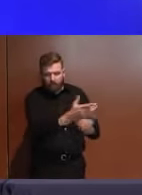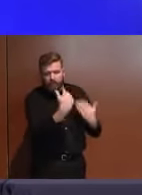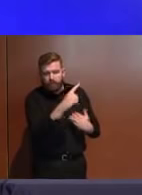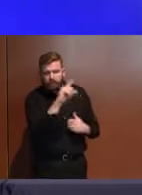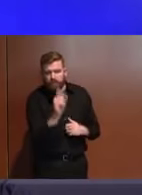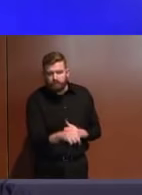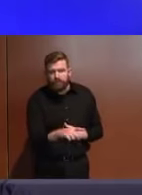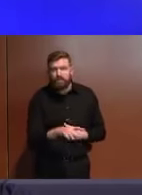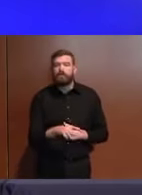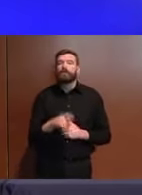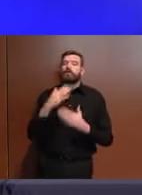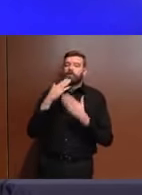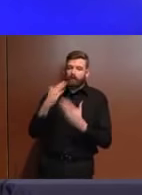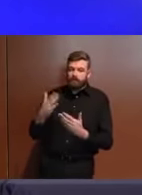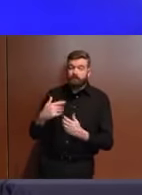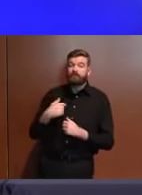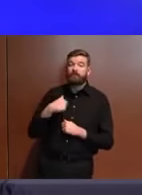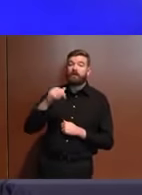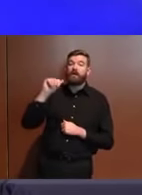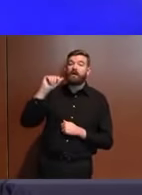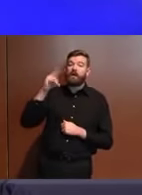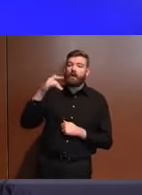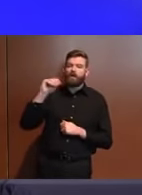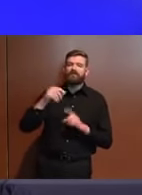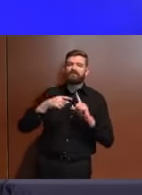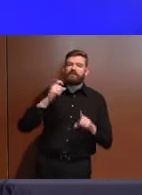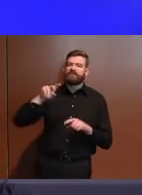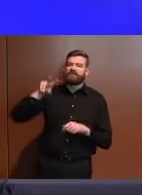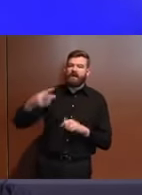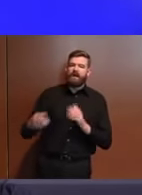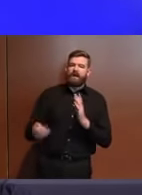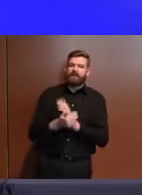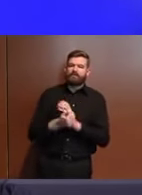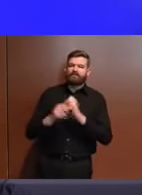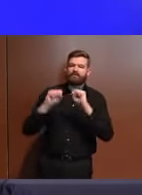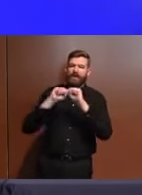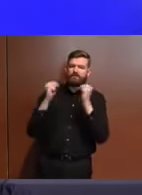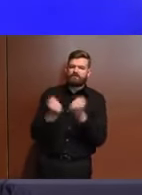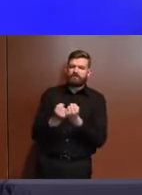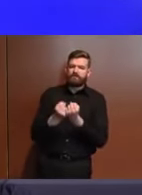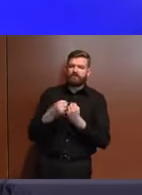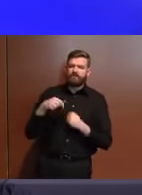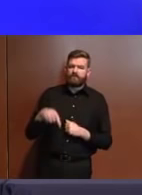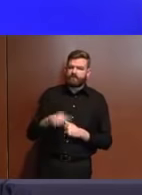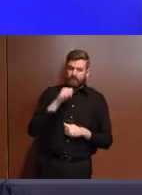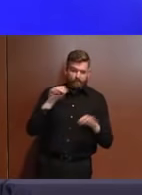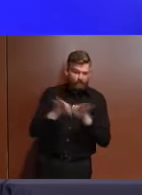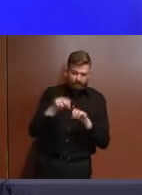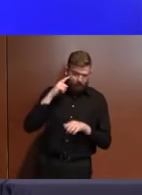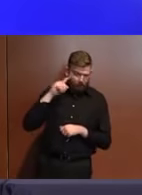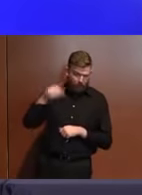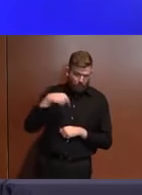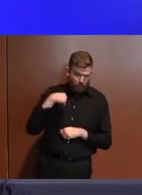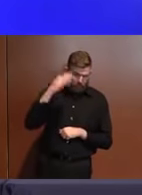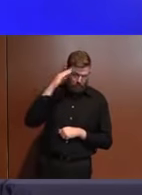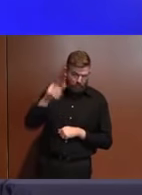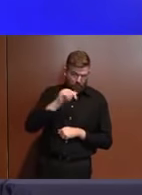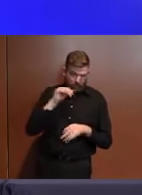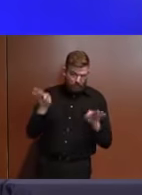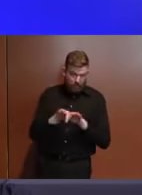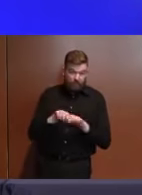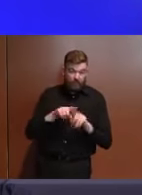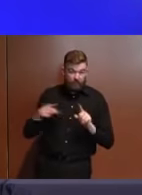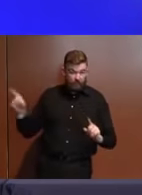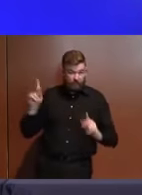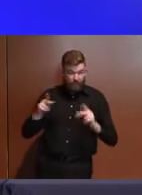again, Alejandro from the New Jersey Second Amendment Society. We know this is not a critical issue for you at this time, as people are struggling to